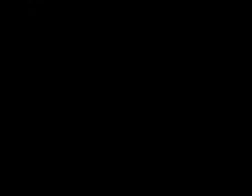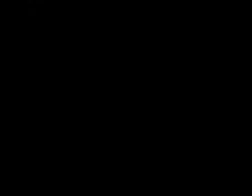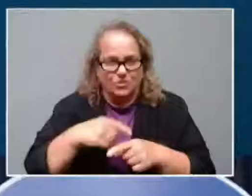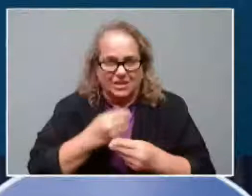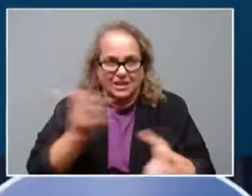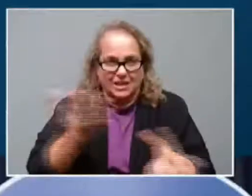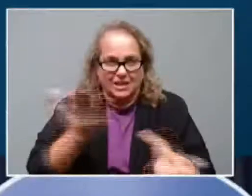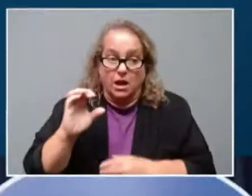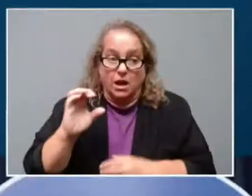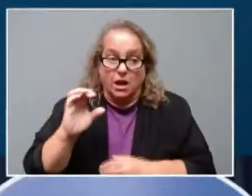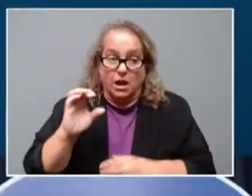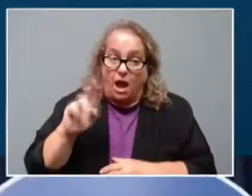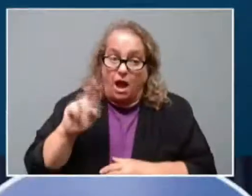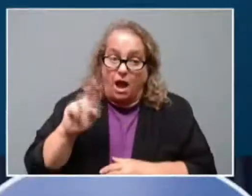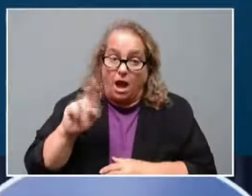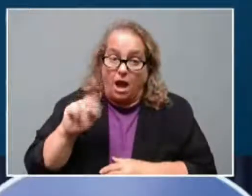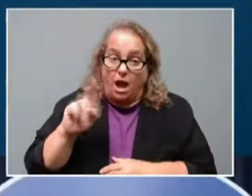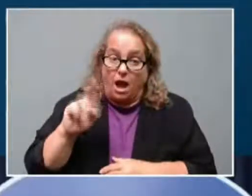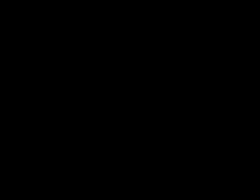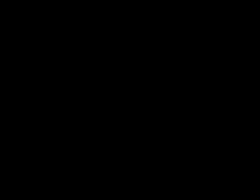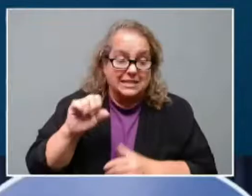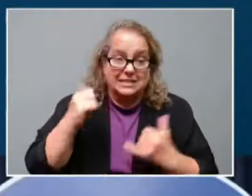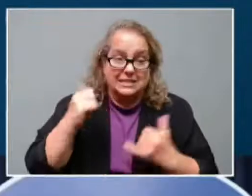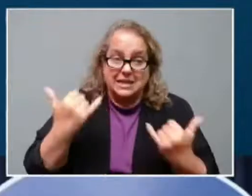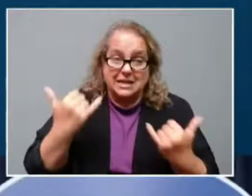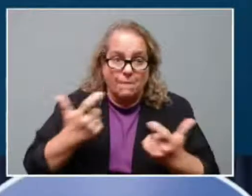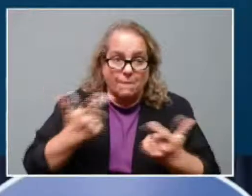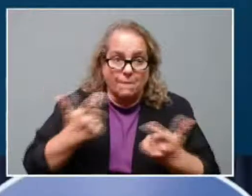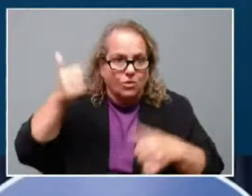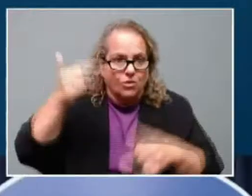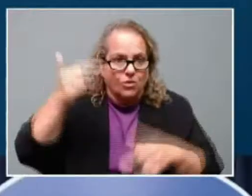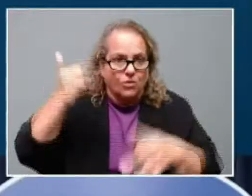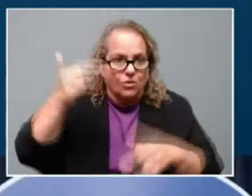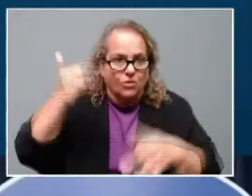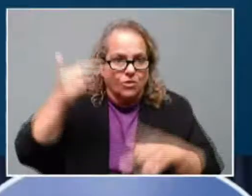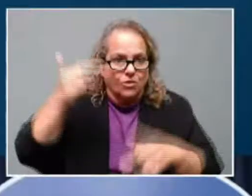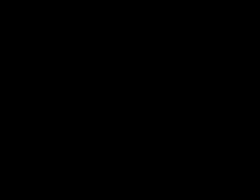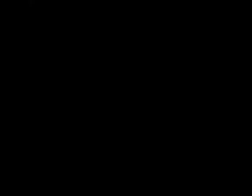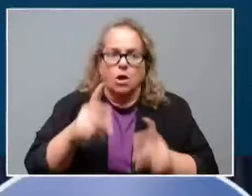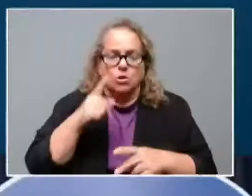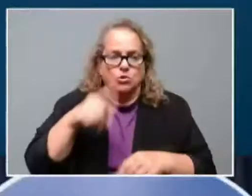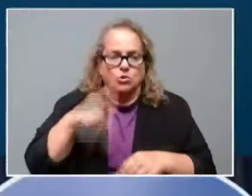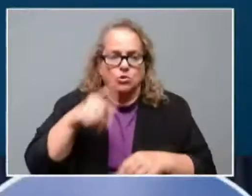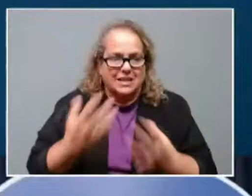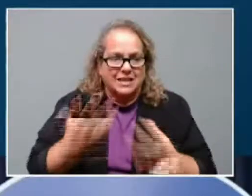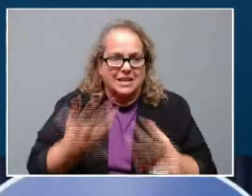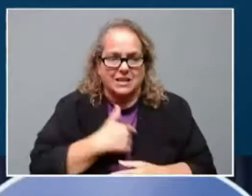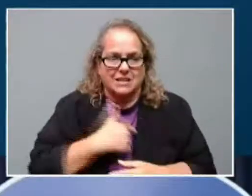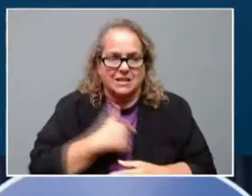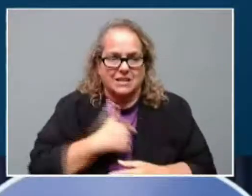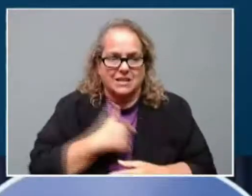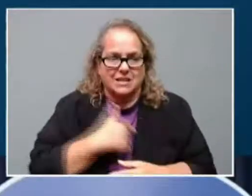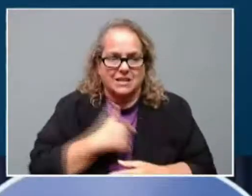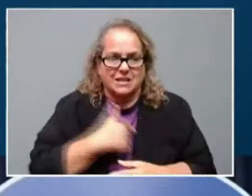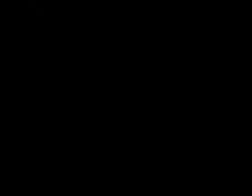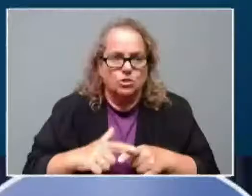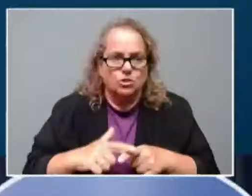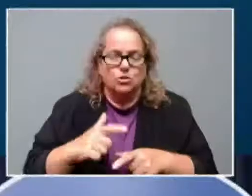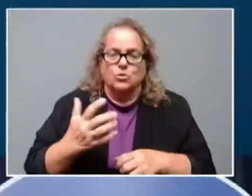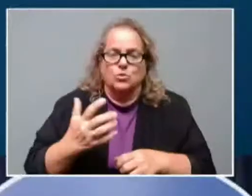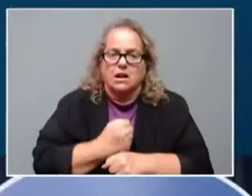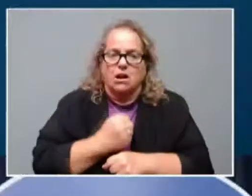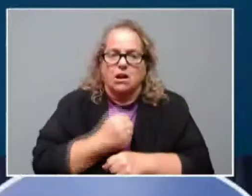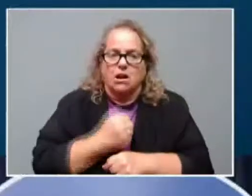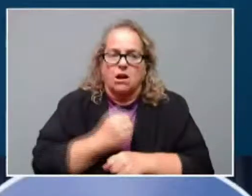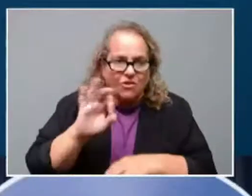Connect is an opportunity to get a little bit of help, to get back on your feet, or if you're struggling to get by, to give you just a little